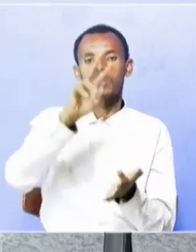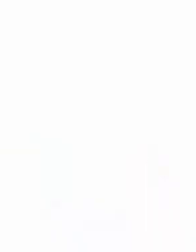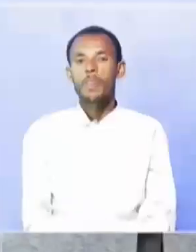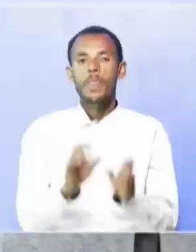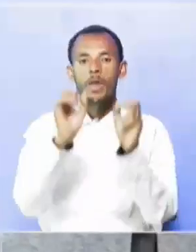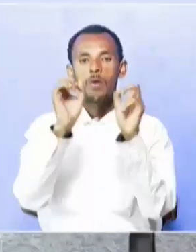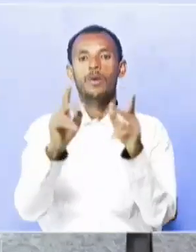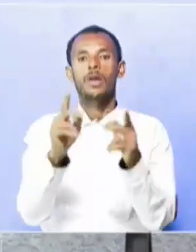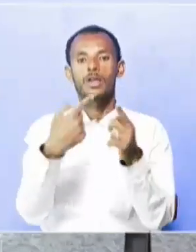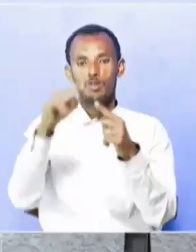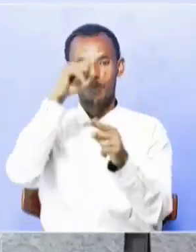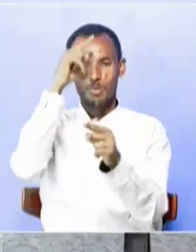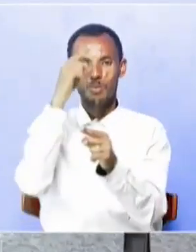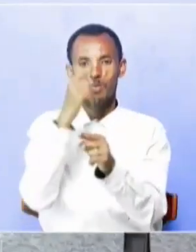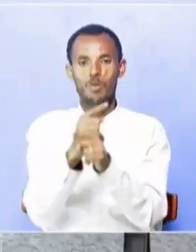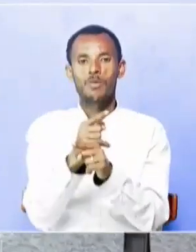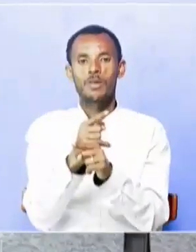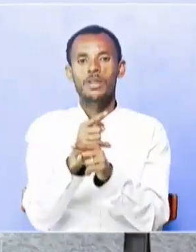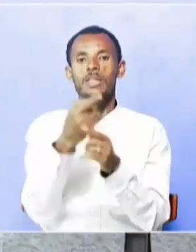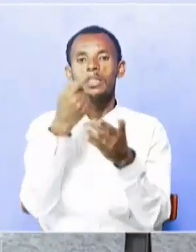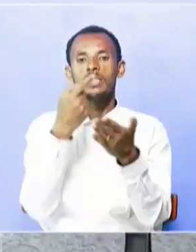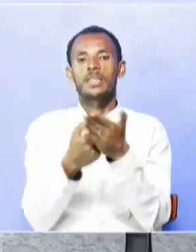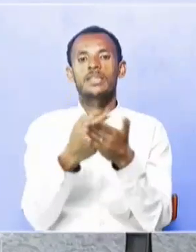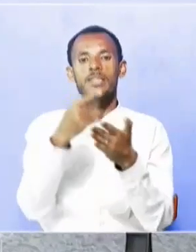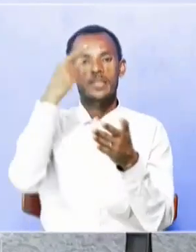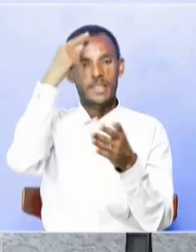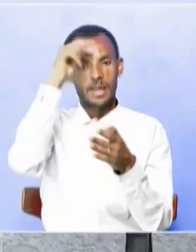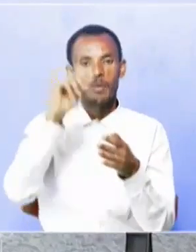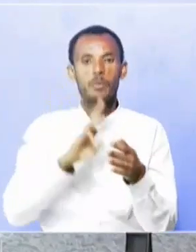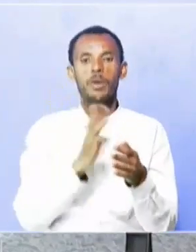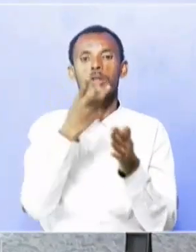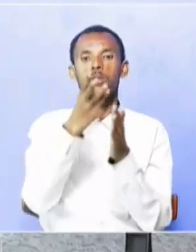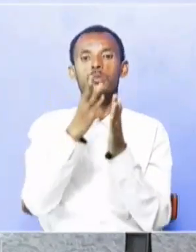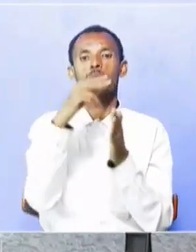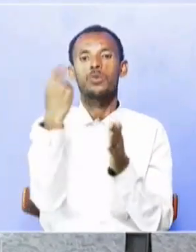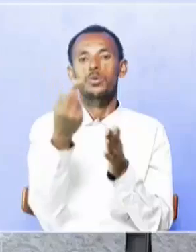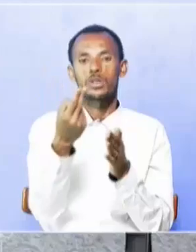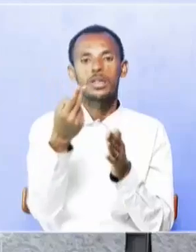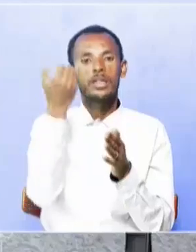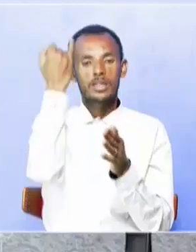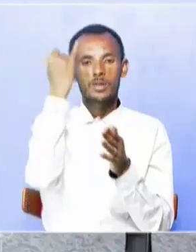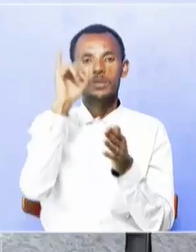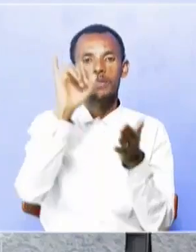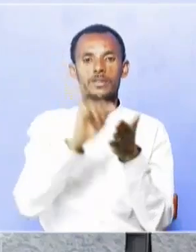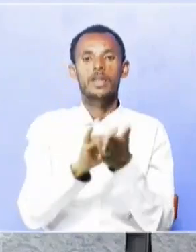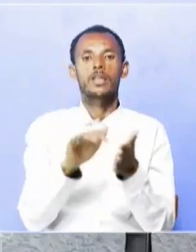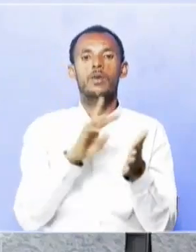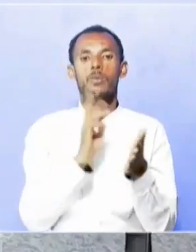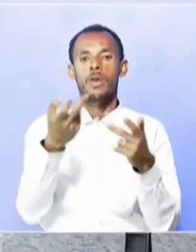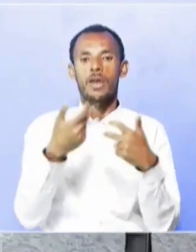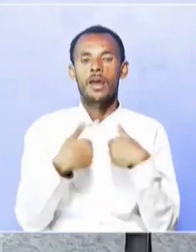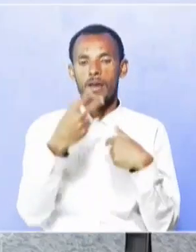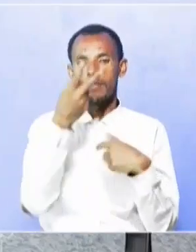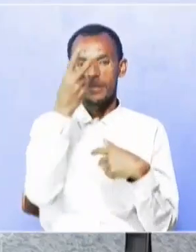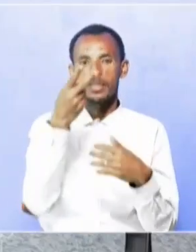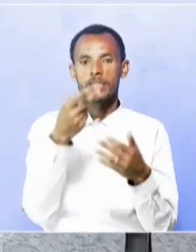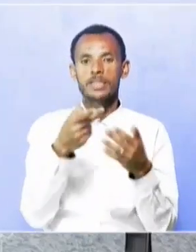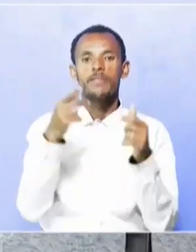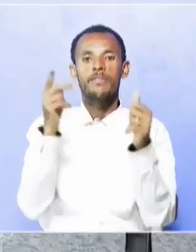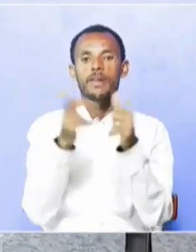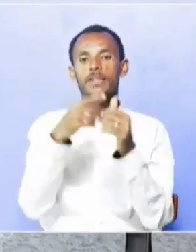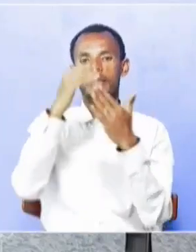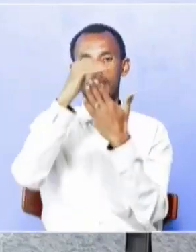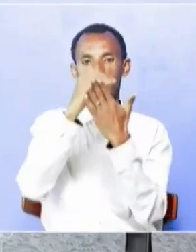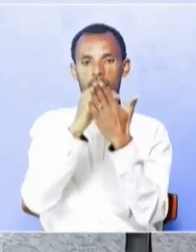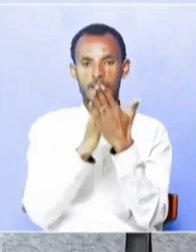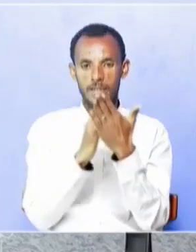5.2. To prove this theorem, we need to apply the concept that we have seen in the first lesson,